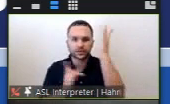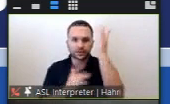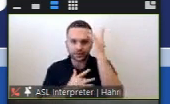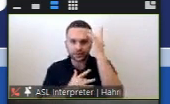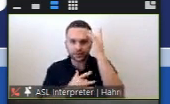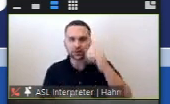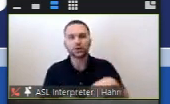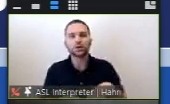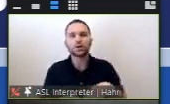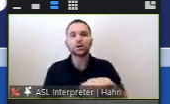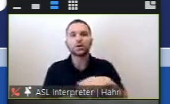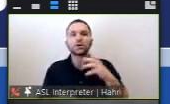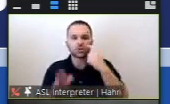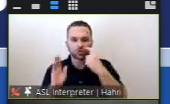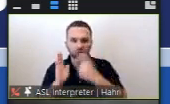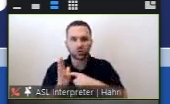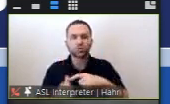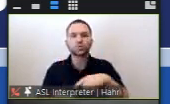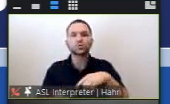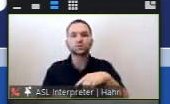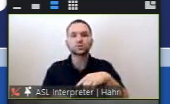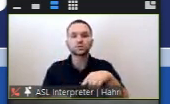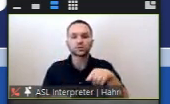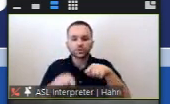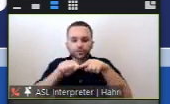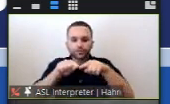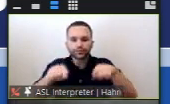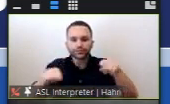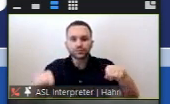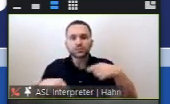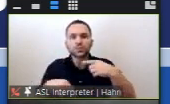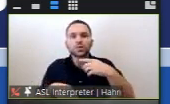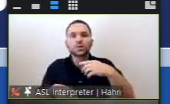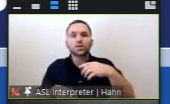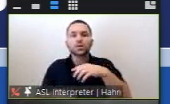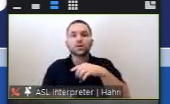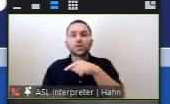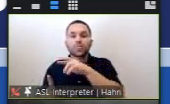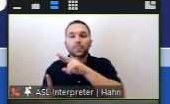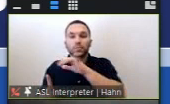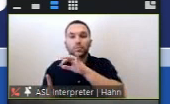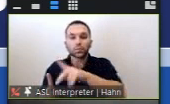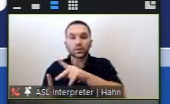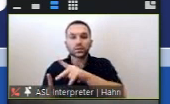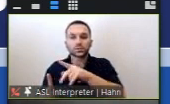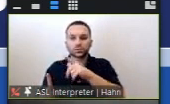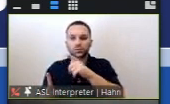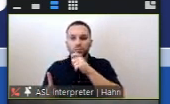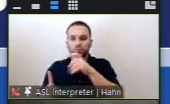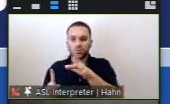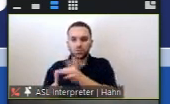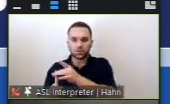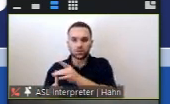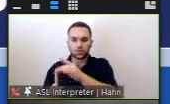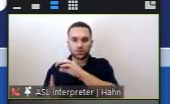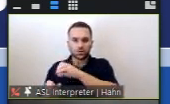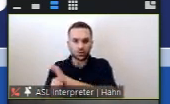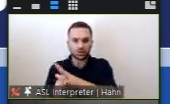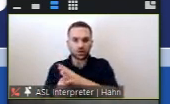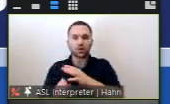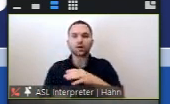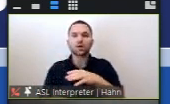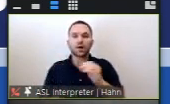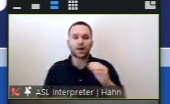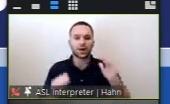rate differences and the count differences between risk of becoming a COVID-19 case for unvaccinated versus vaccinated